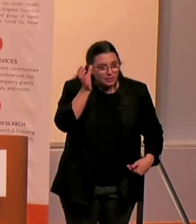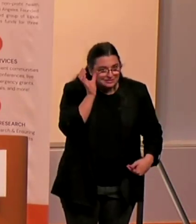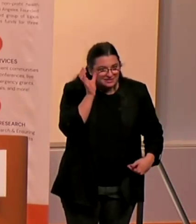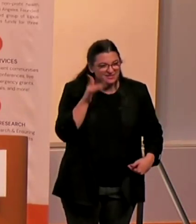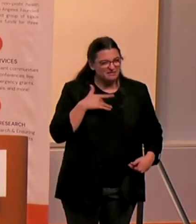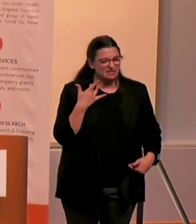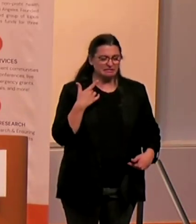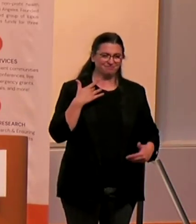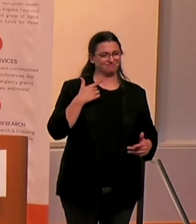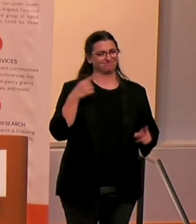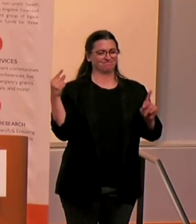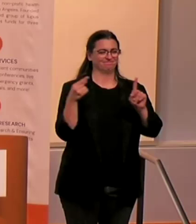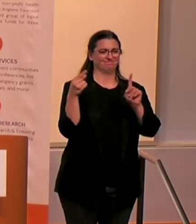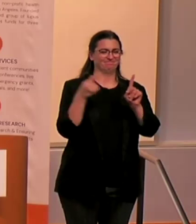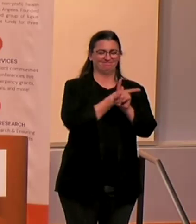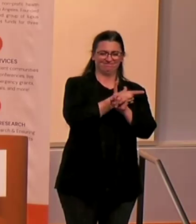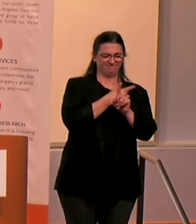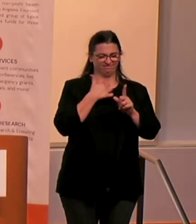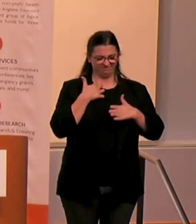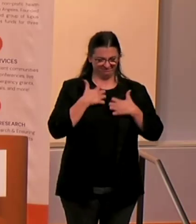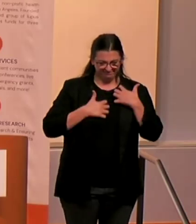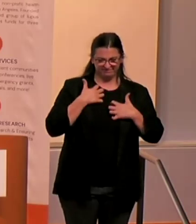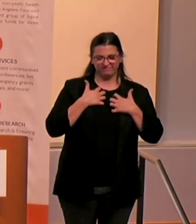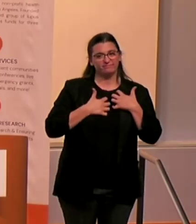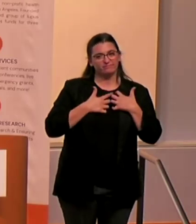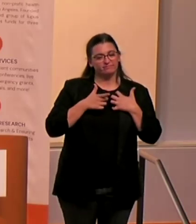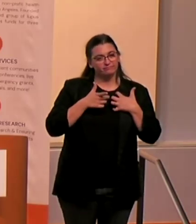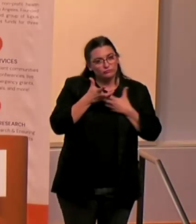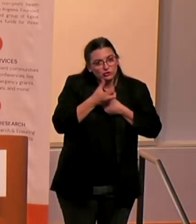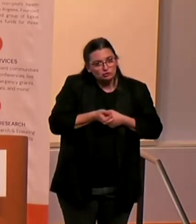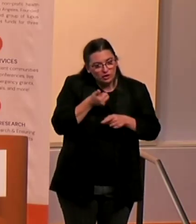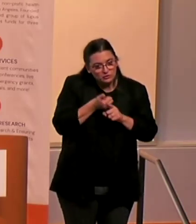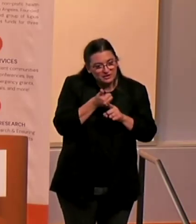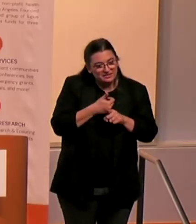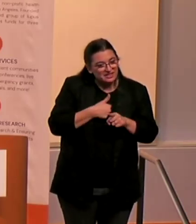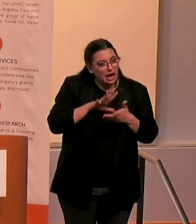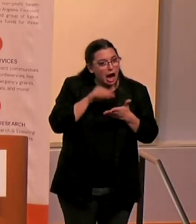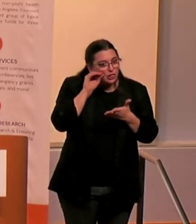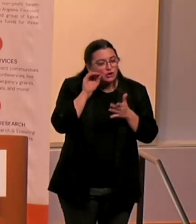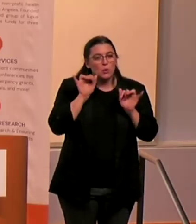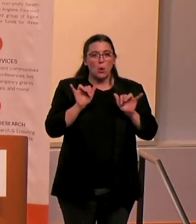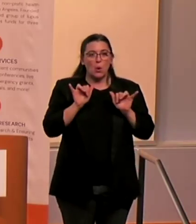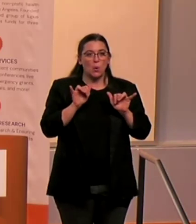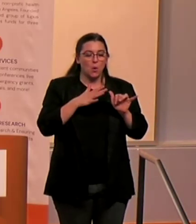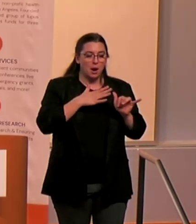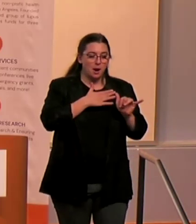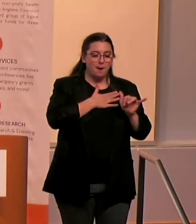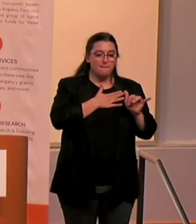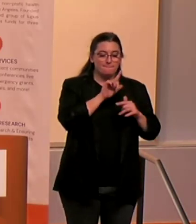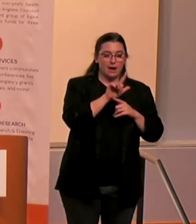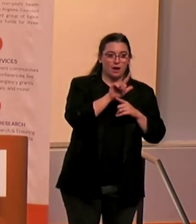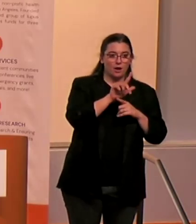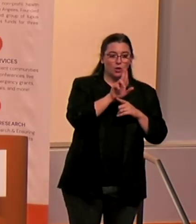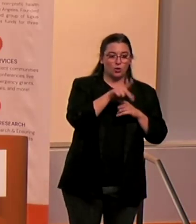something's off, it's most likely something's off. I learned that that was not lupus pain. This was something else. And it turns